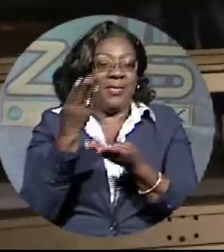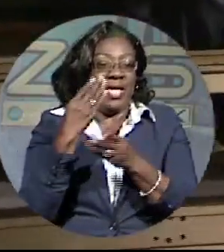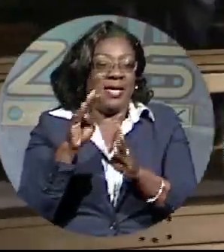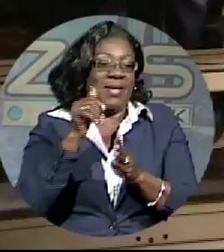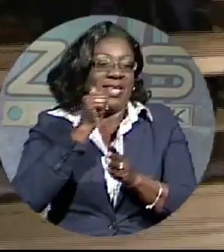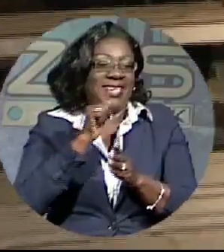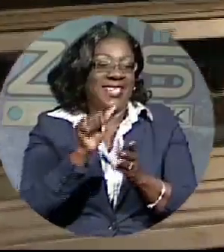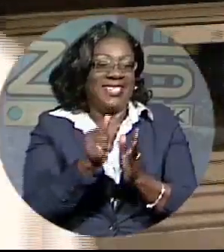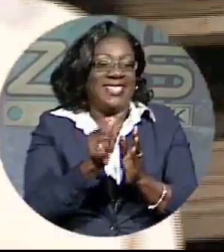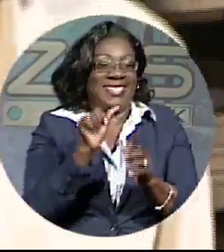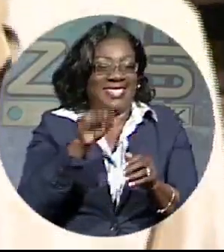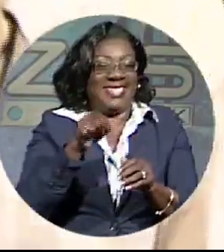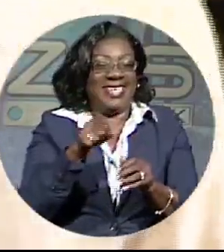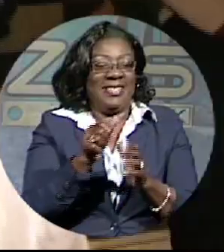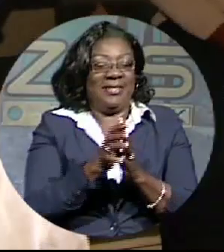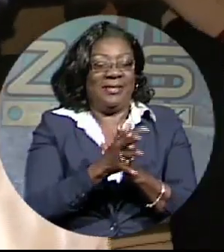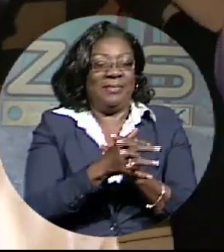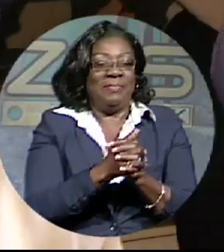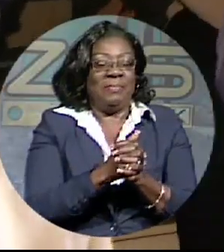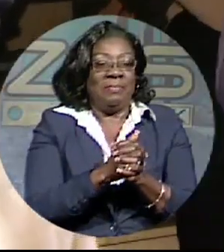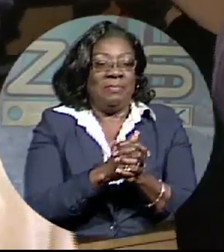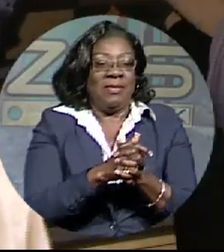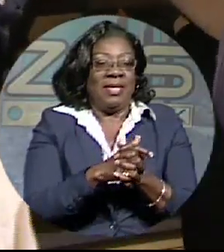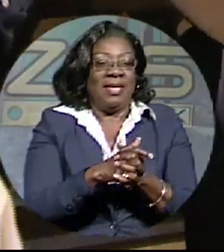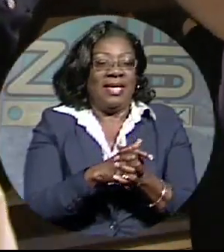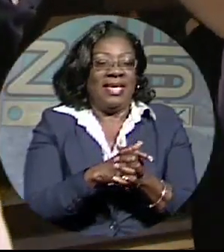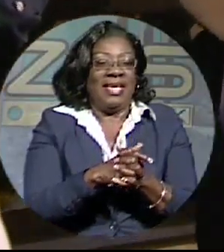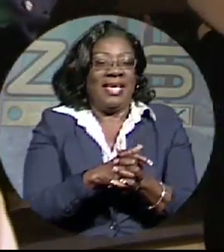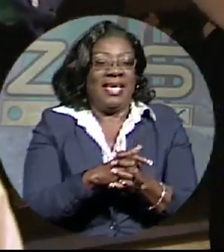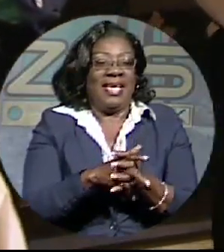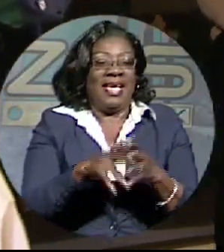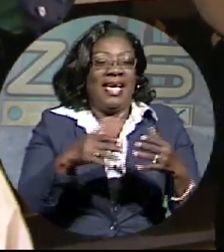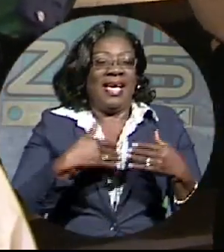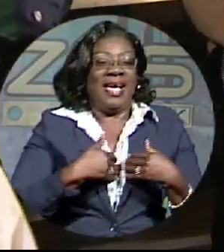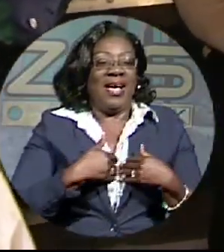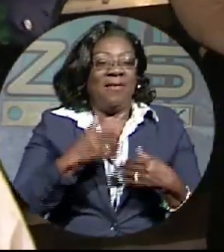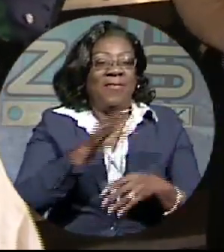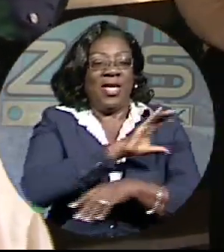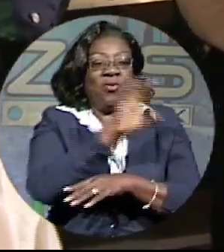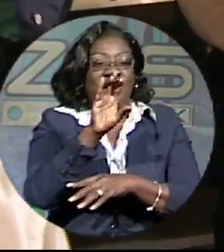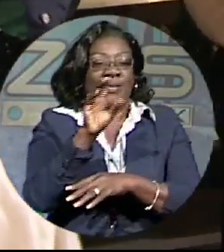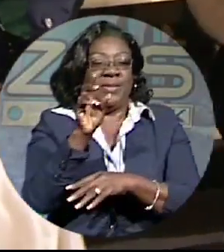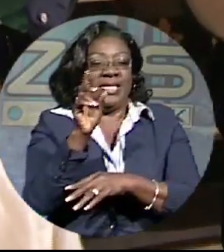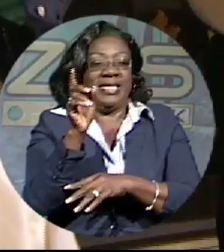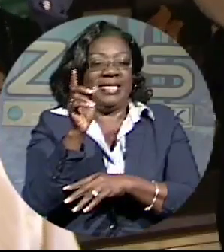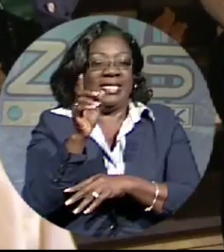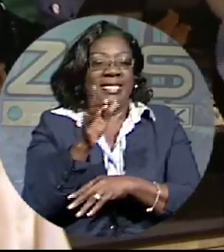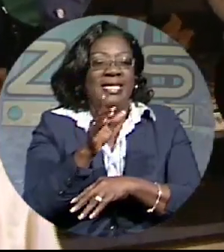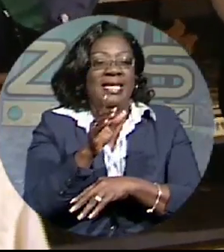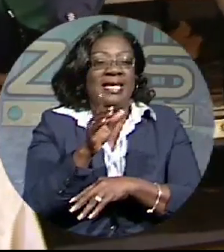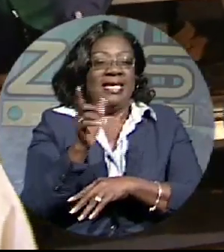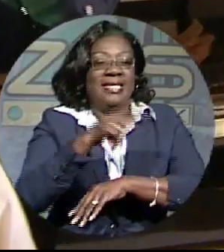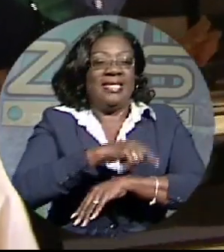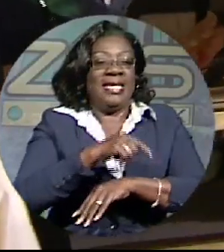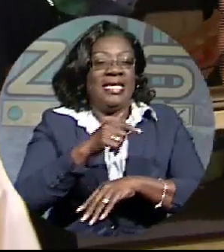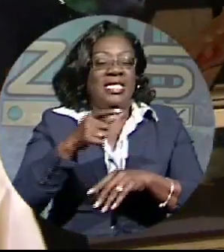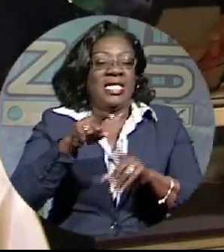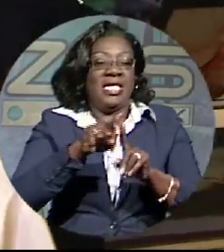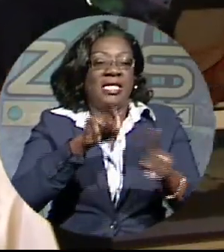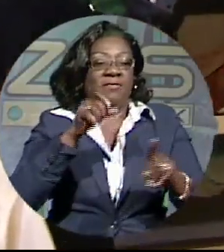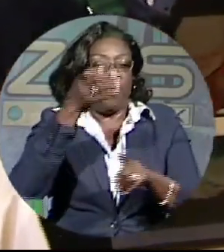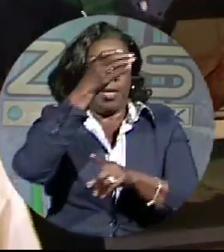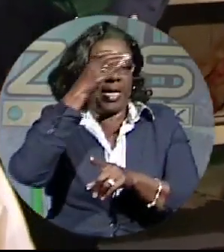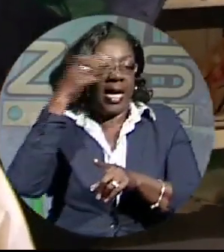low. All right. I'm to have a Christmas Day in Florida. And I come to China and I